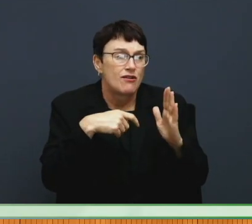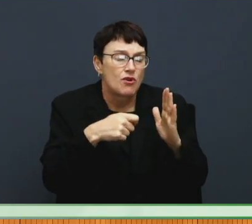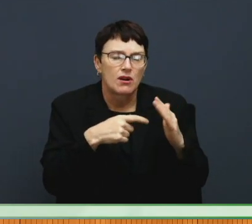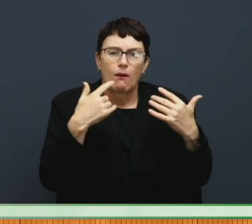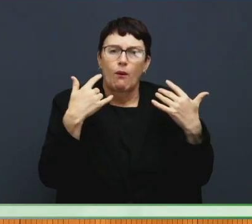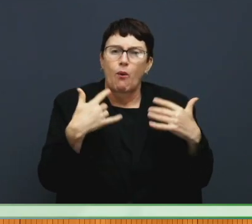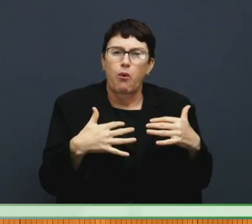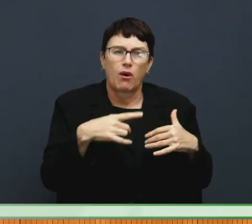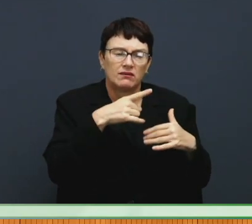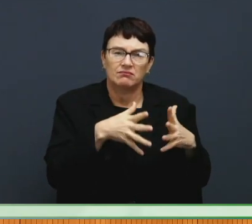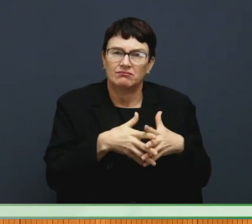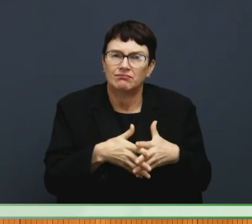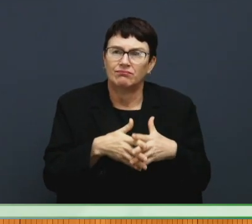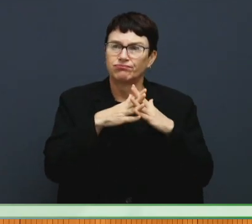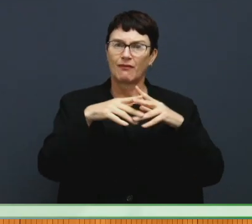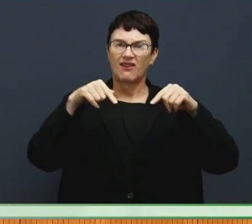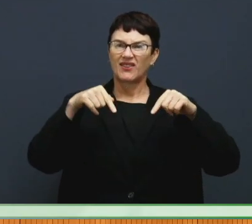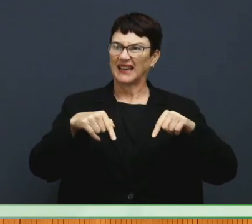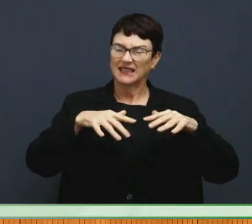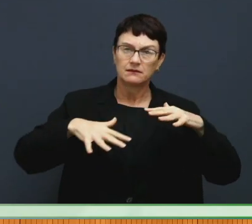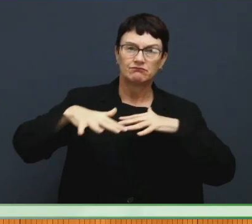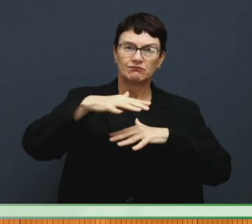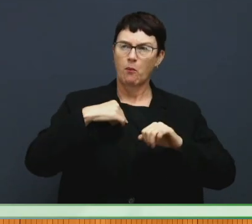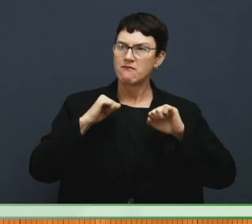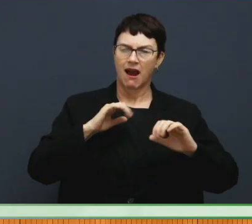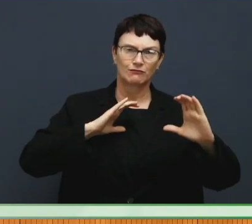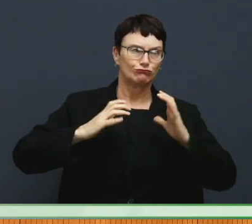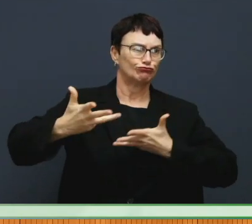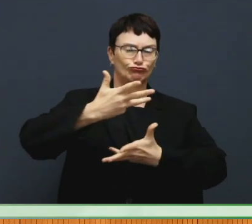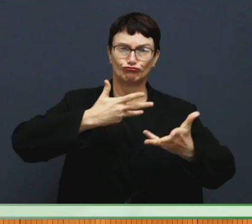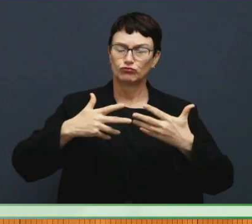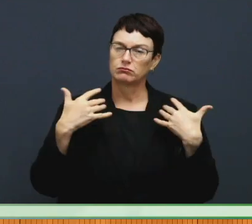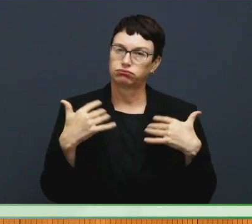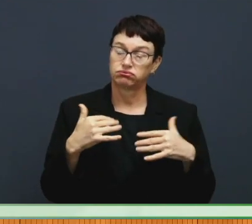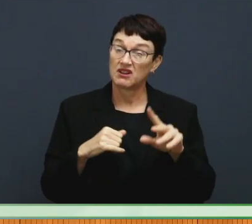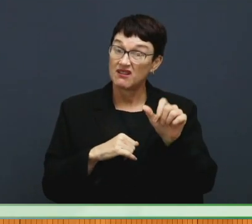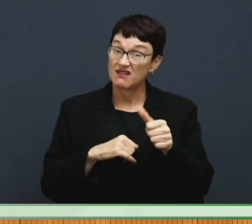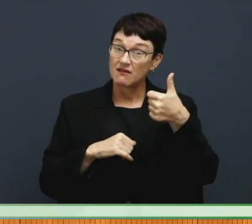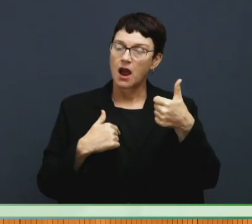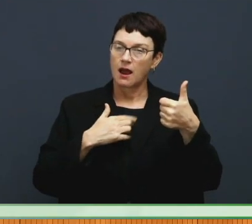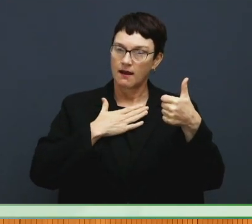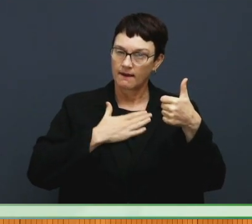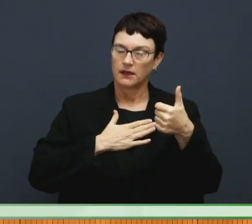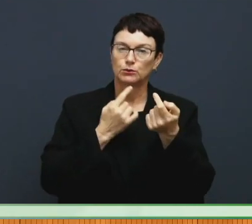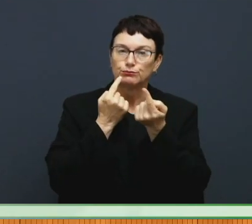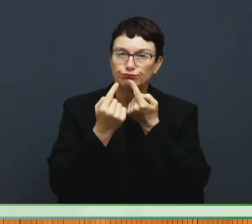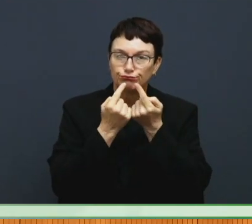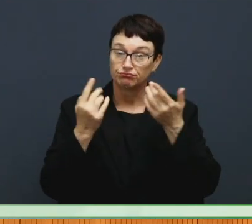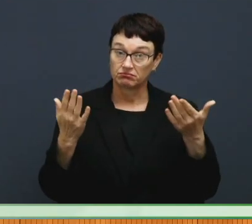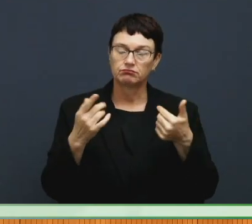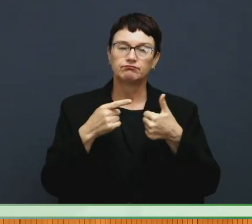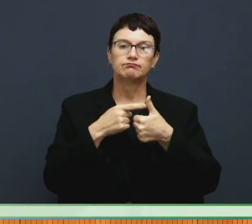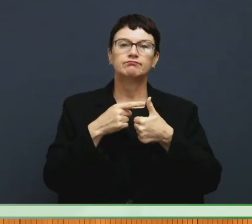communication platform. First of all, I will talk about the school overview and project